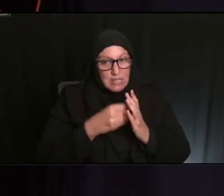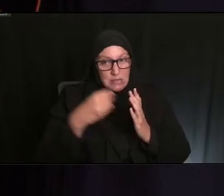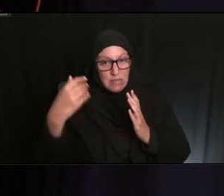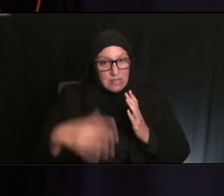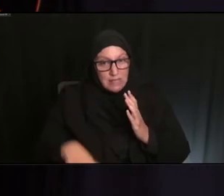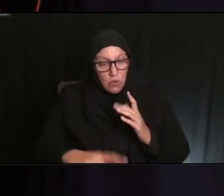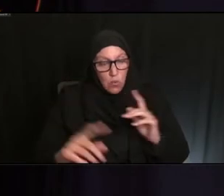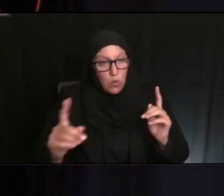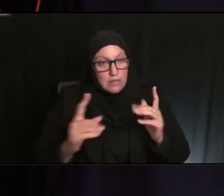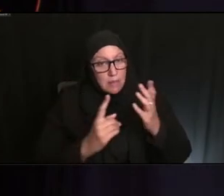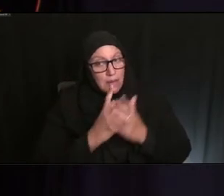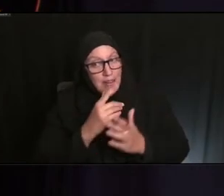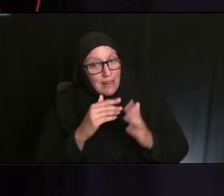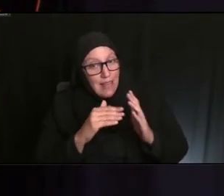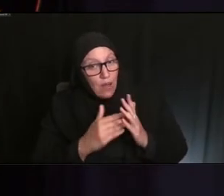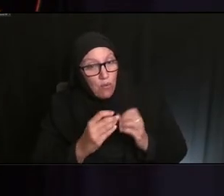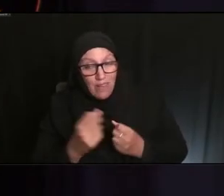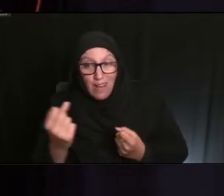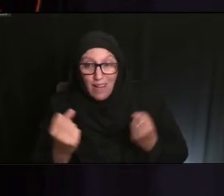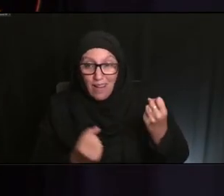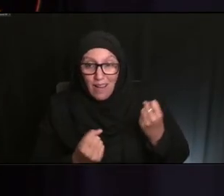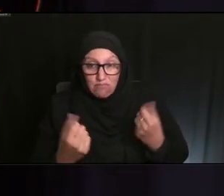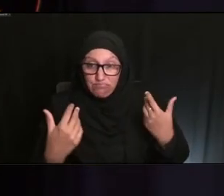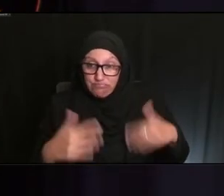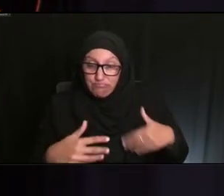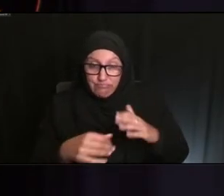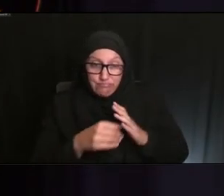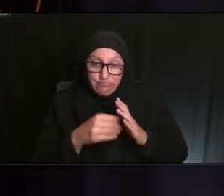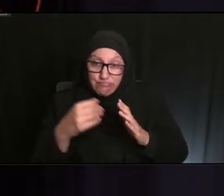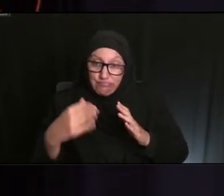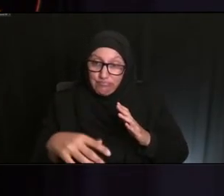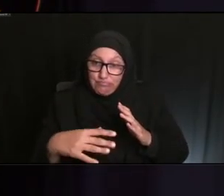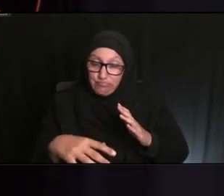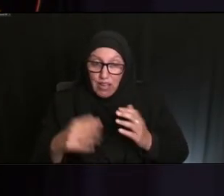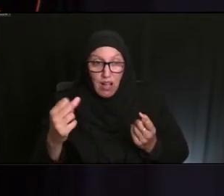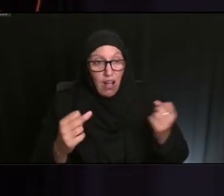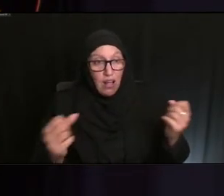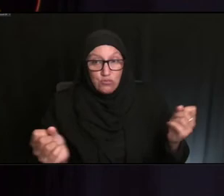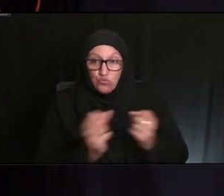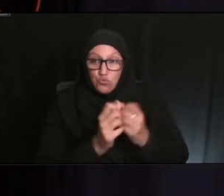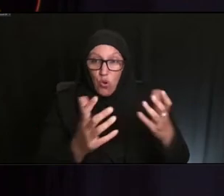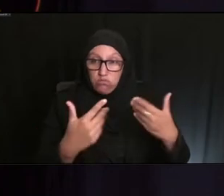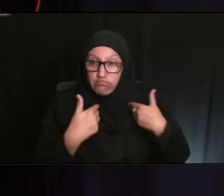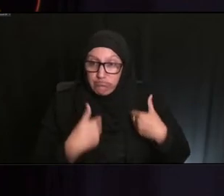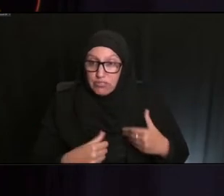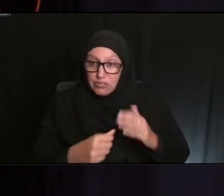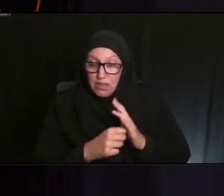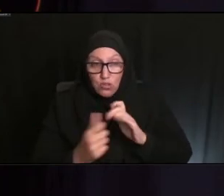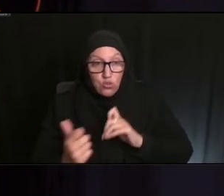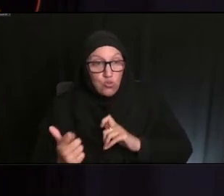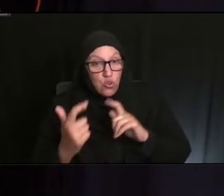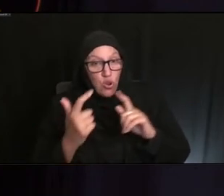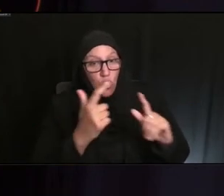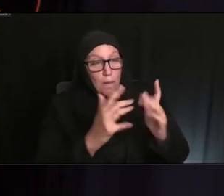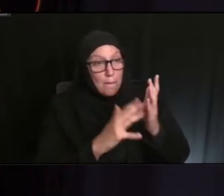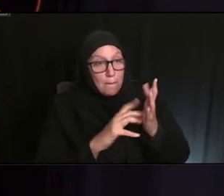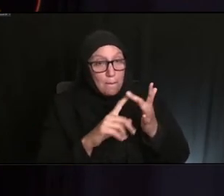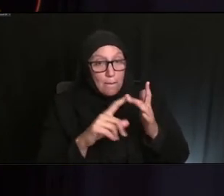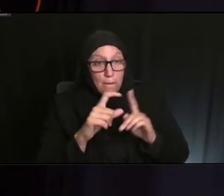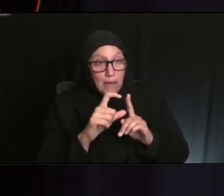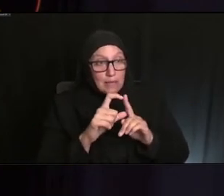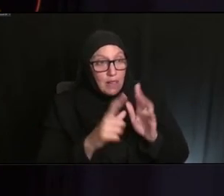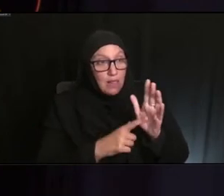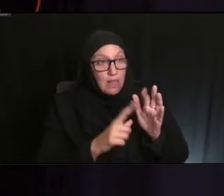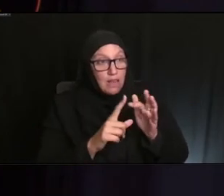happened now. Cars are being sold for more money. If you go to the Middle East, food and all that has raised in